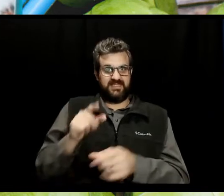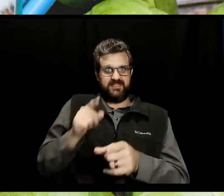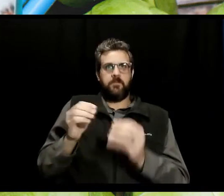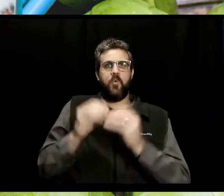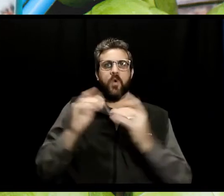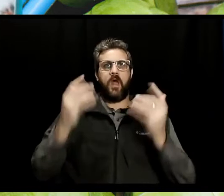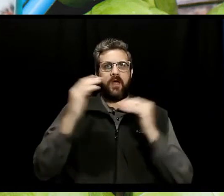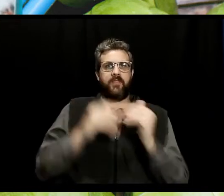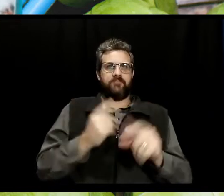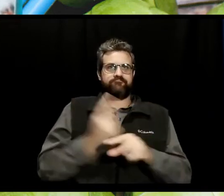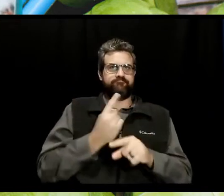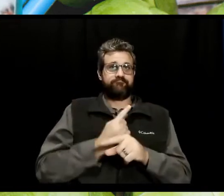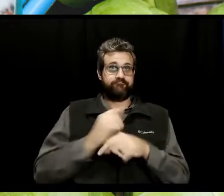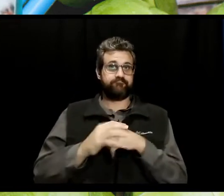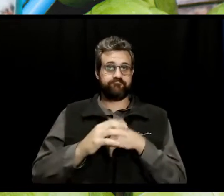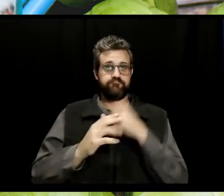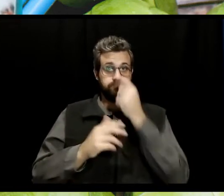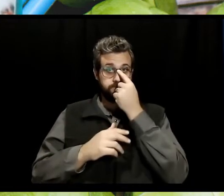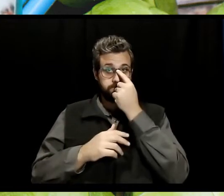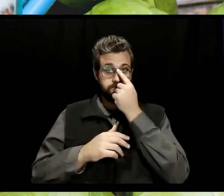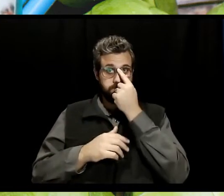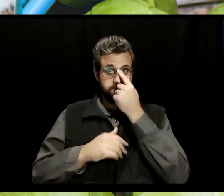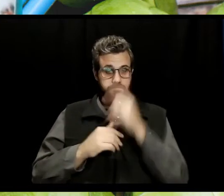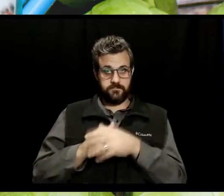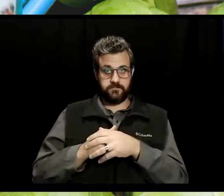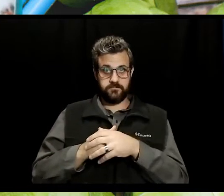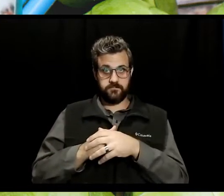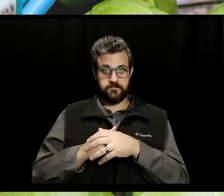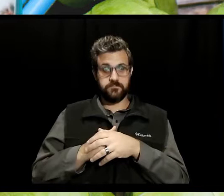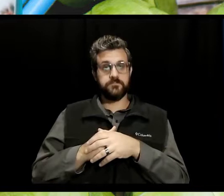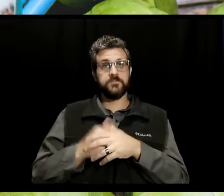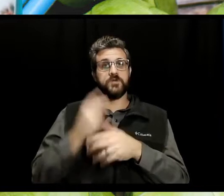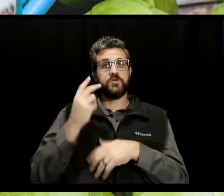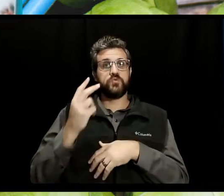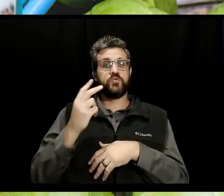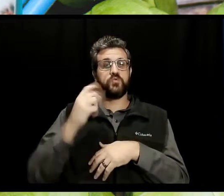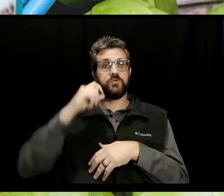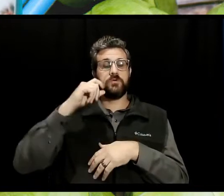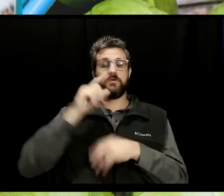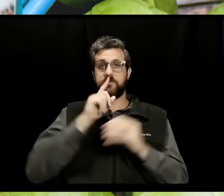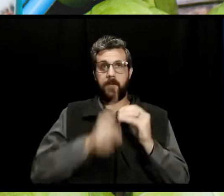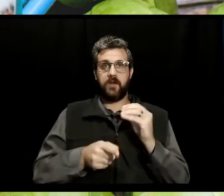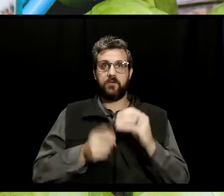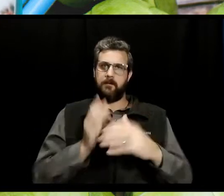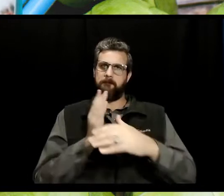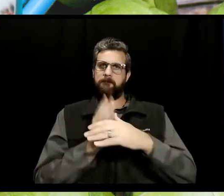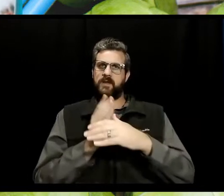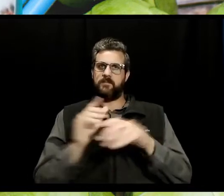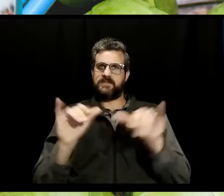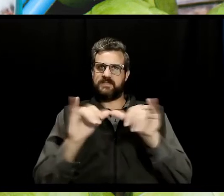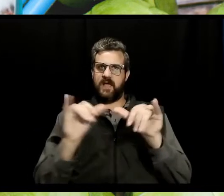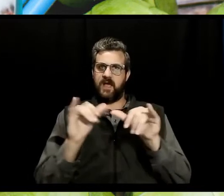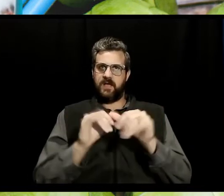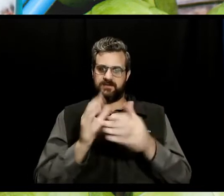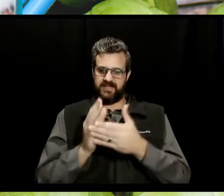lighter. Then we diced 2 medium-sized tomatoes and we cooked them until